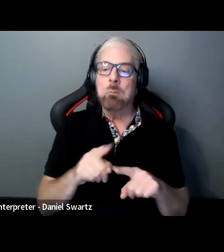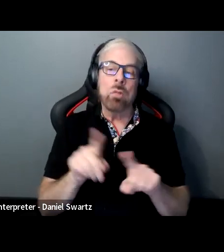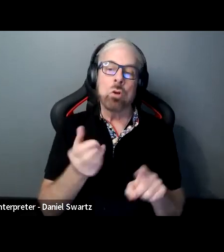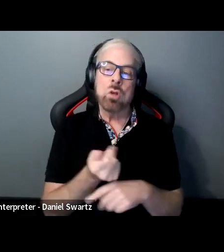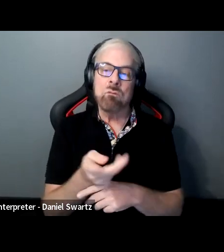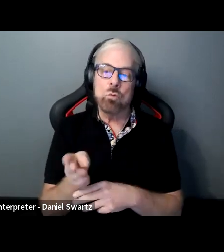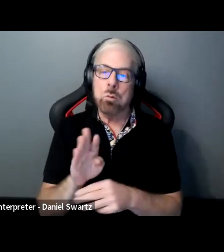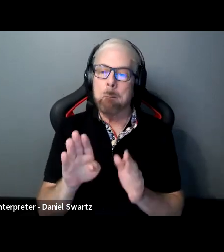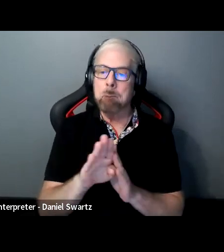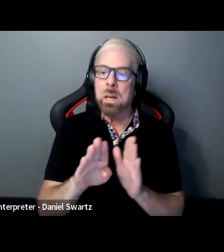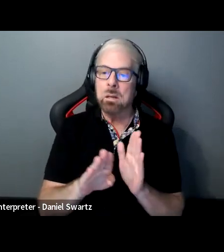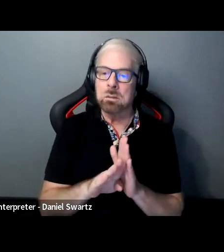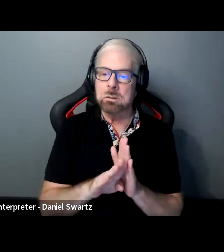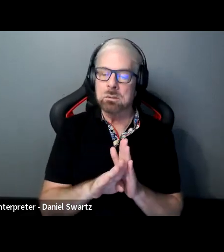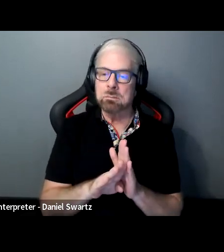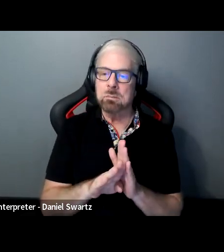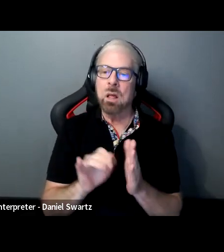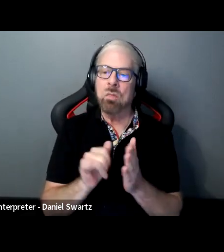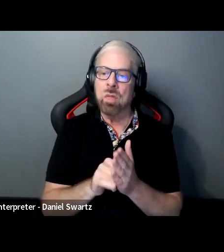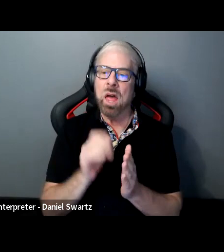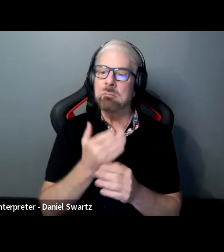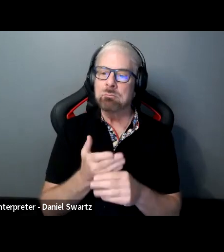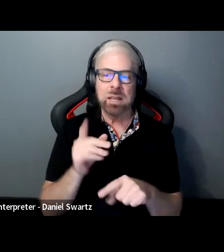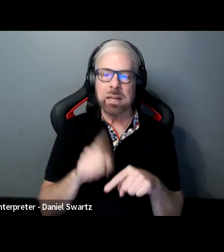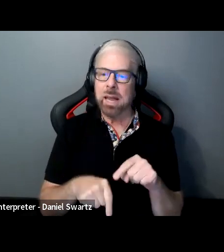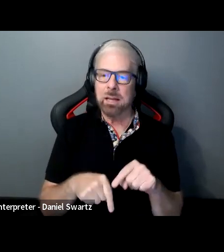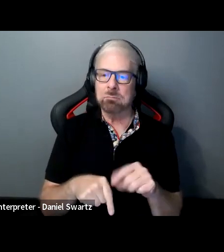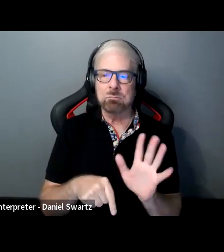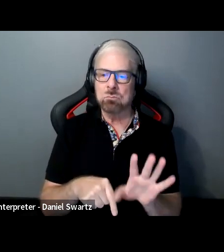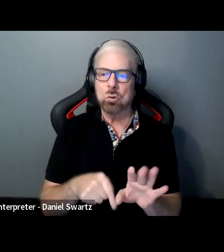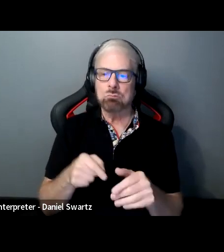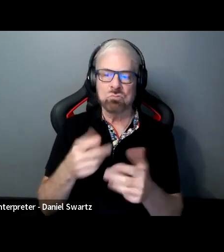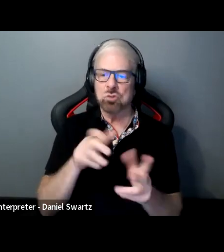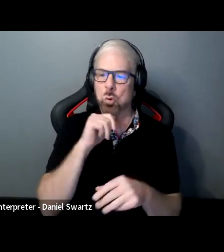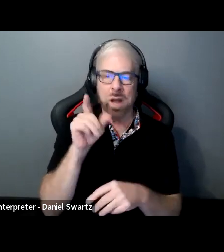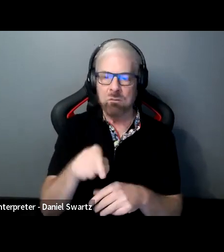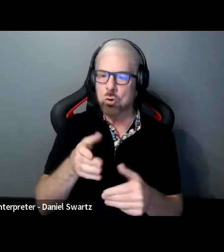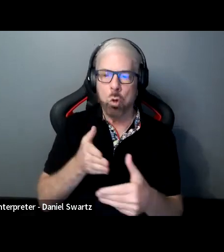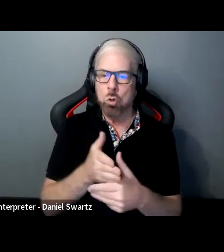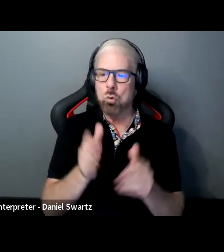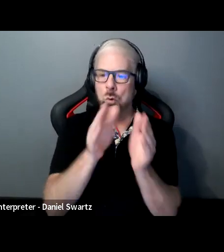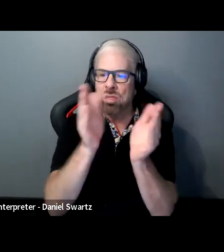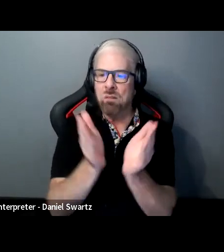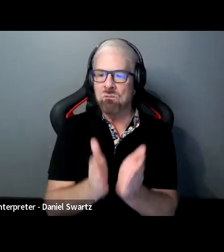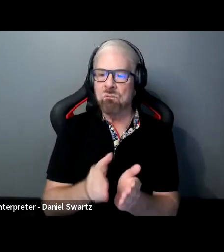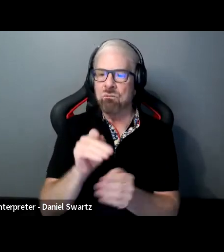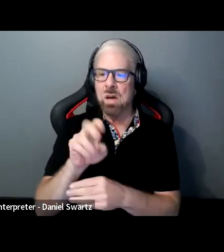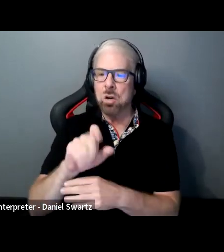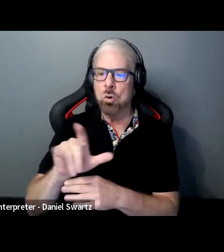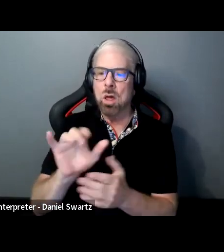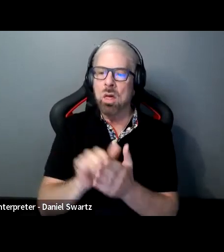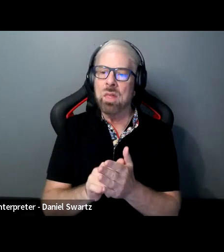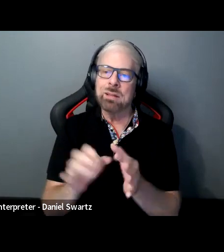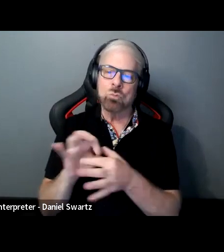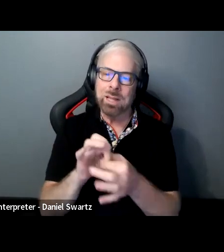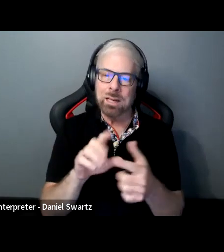that are funnel proof. They don't have to get through and meet those deadlines. And those are bills that deal with